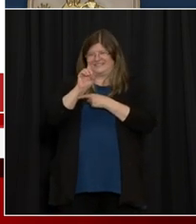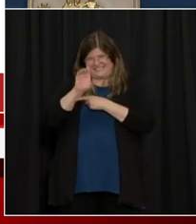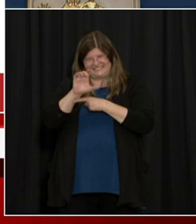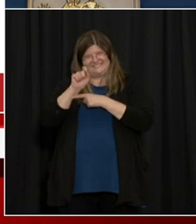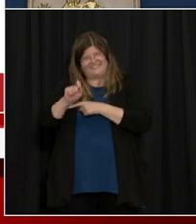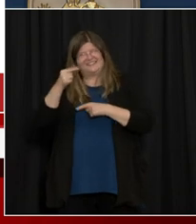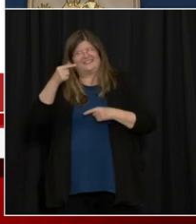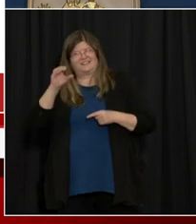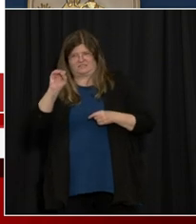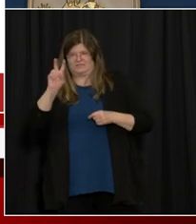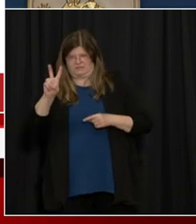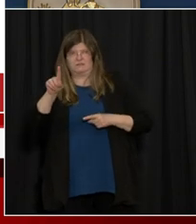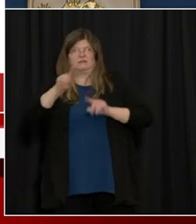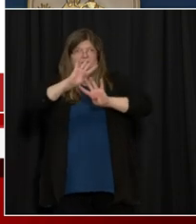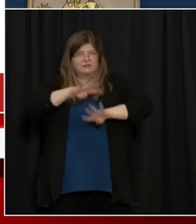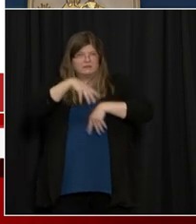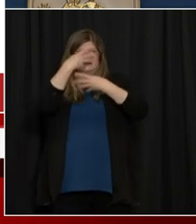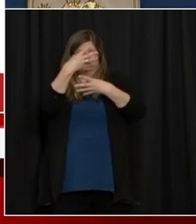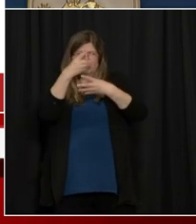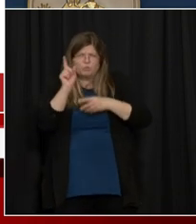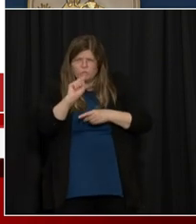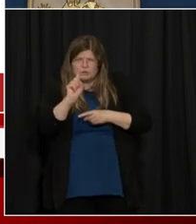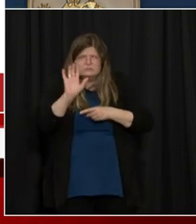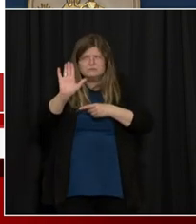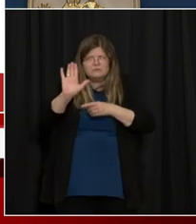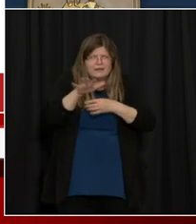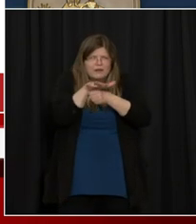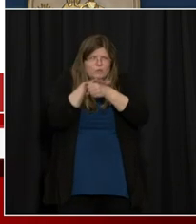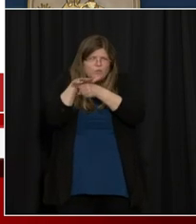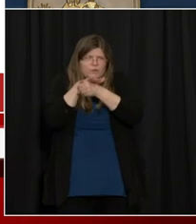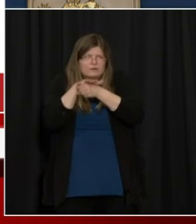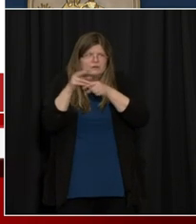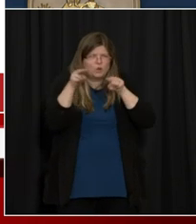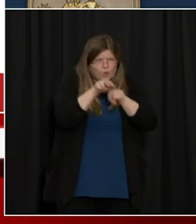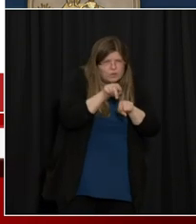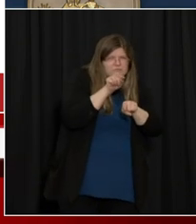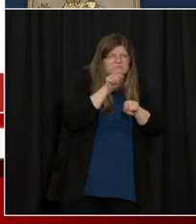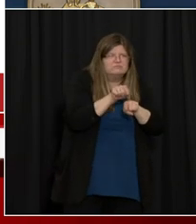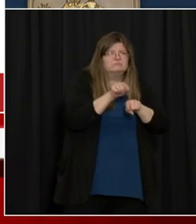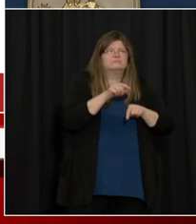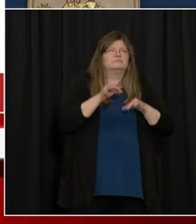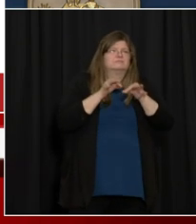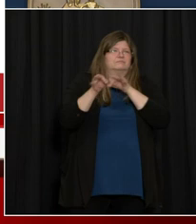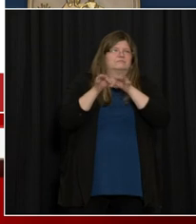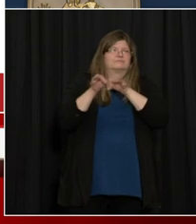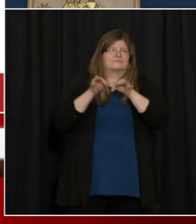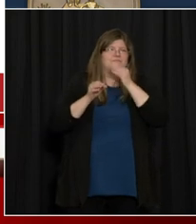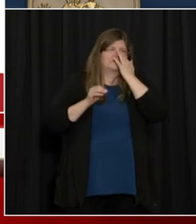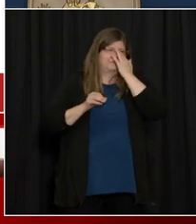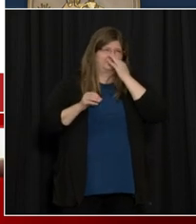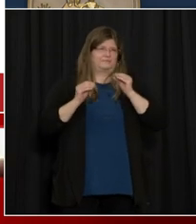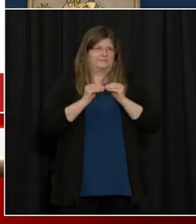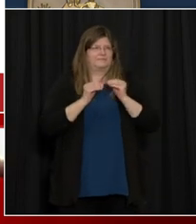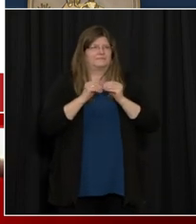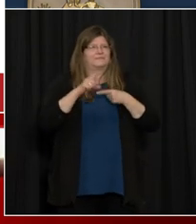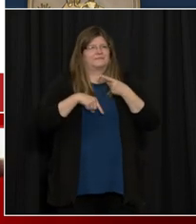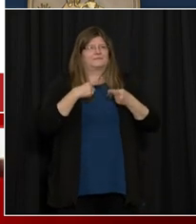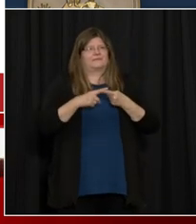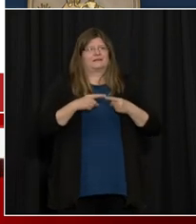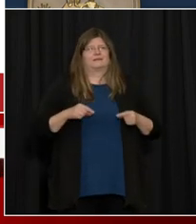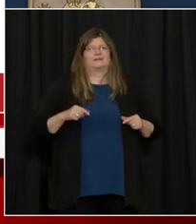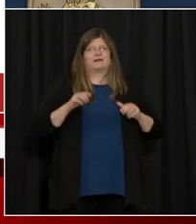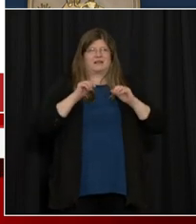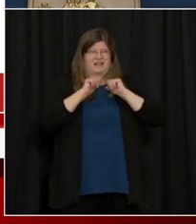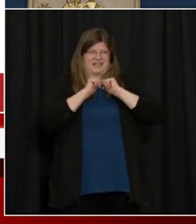packages. We spoke to you previously about our building of a